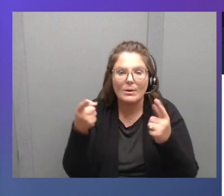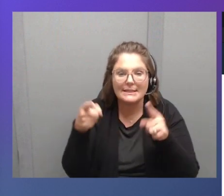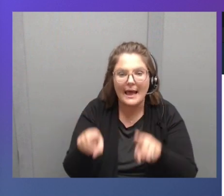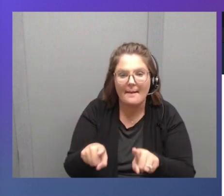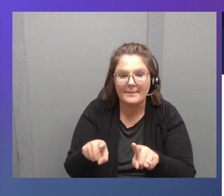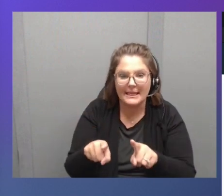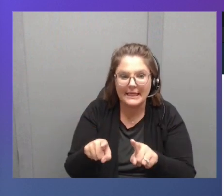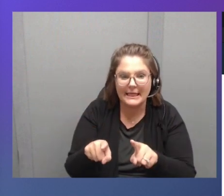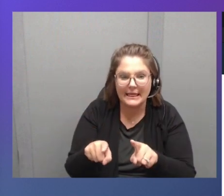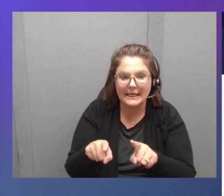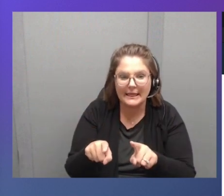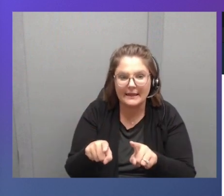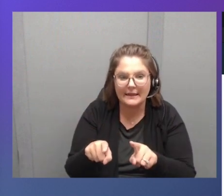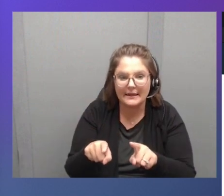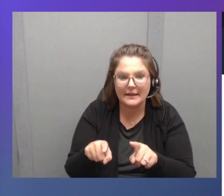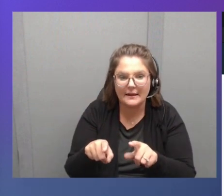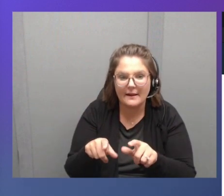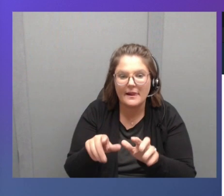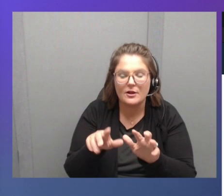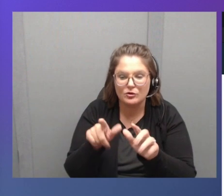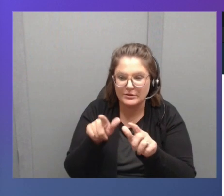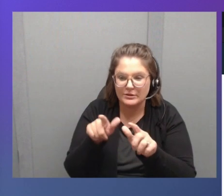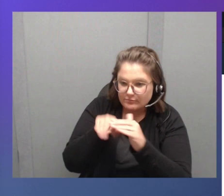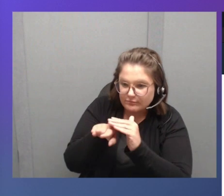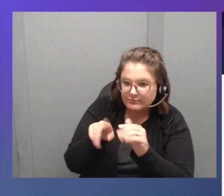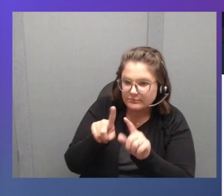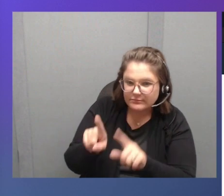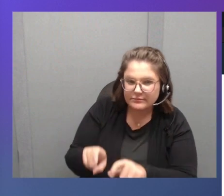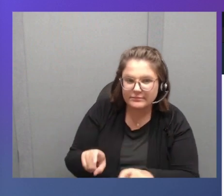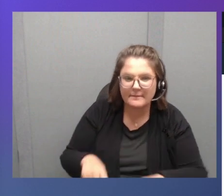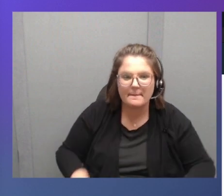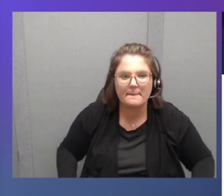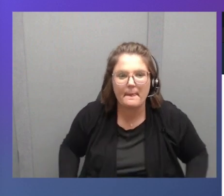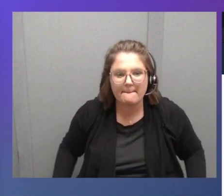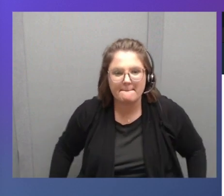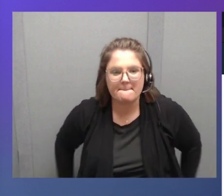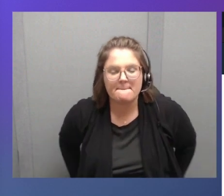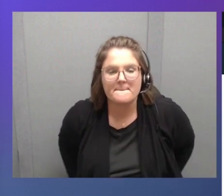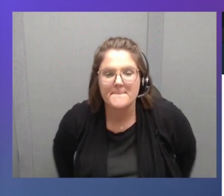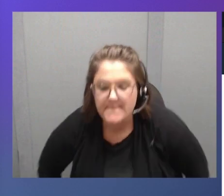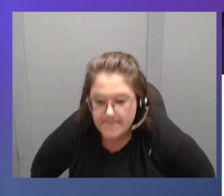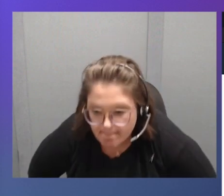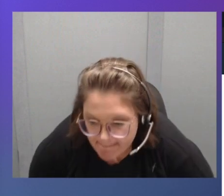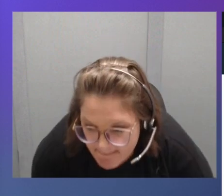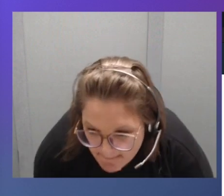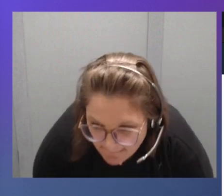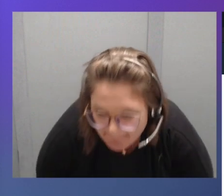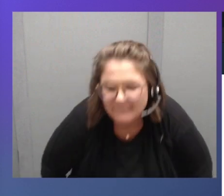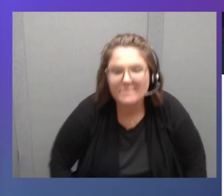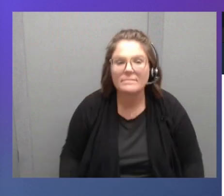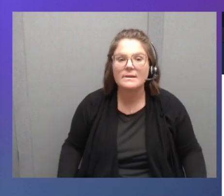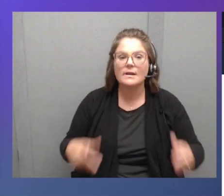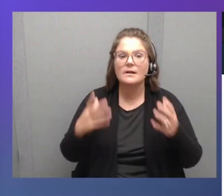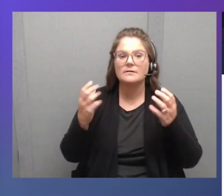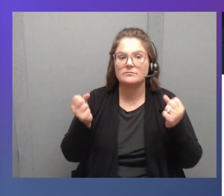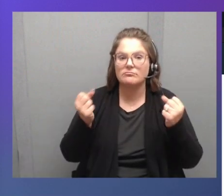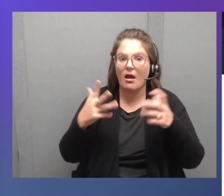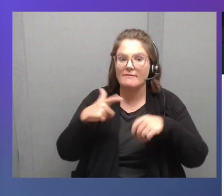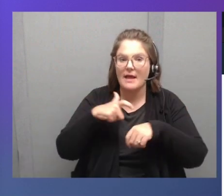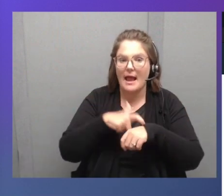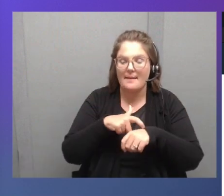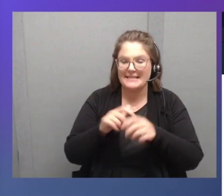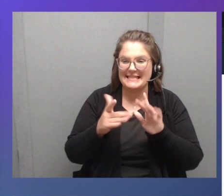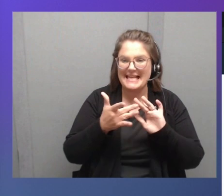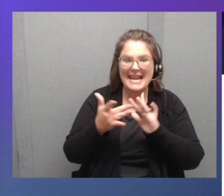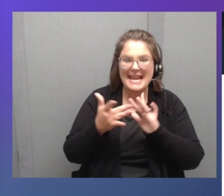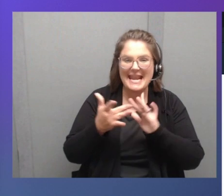don't launch a Bastion. I need to answer a question pretty quickly. That's it, exactly. Even if it's like a lot of times it's a networking